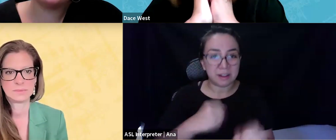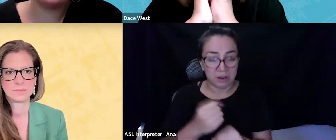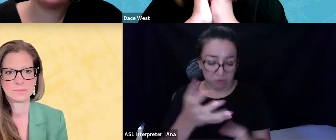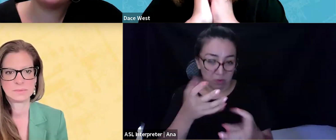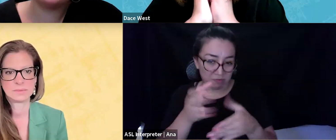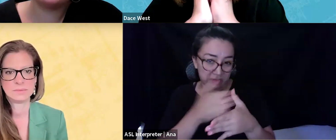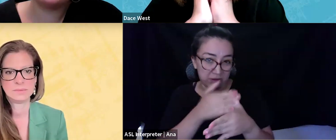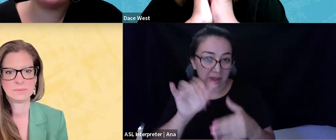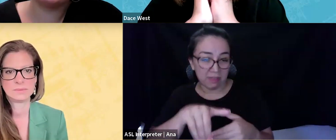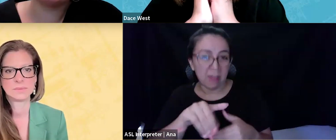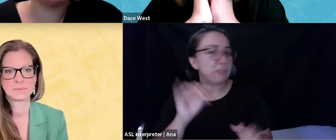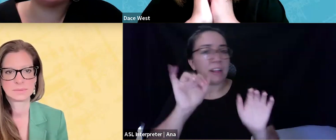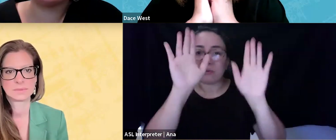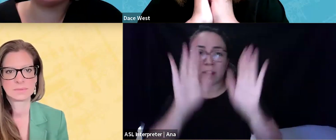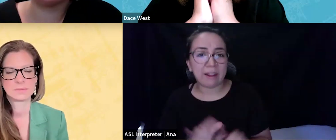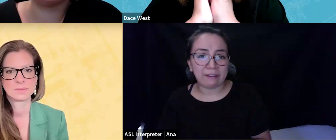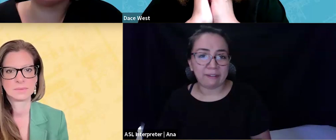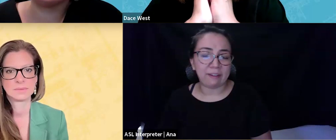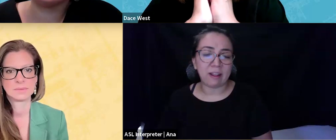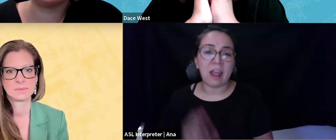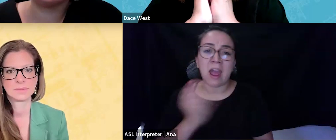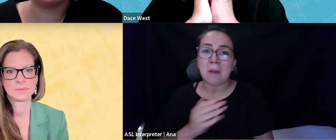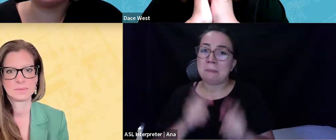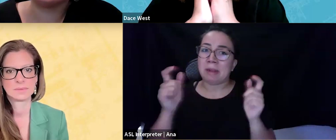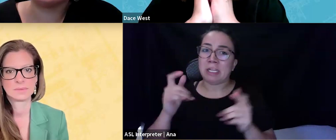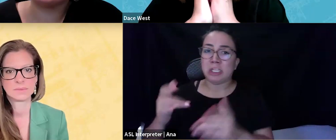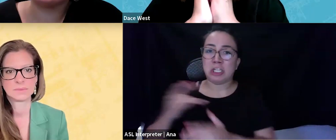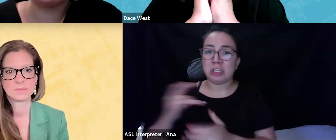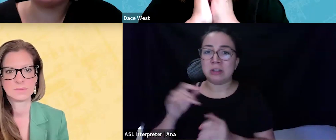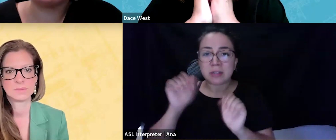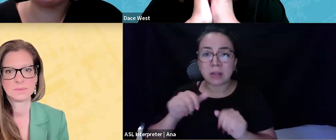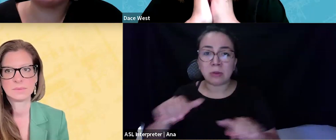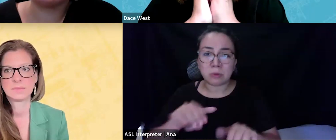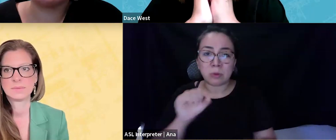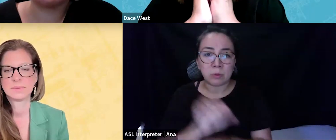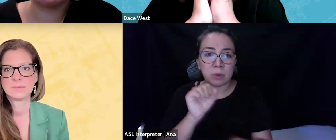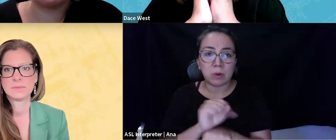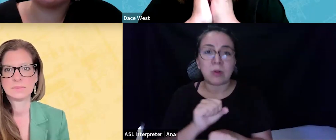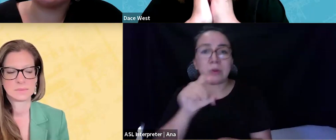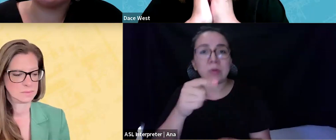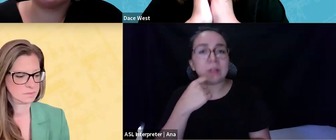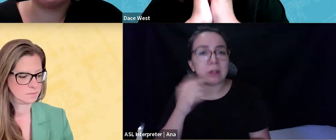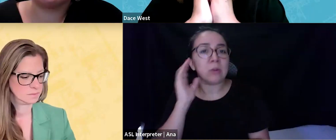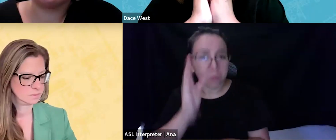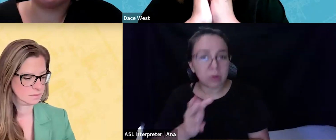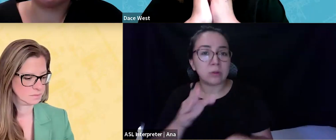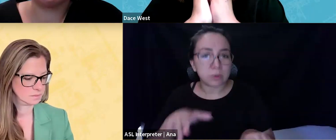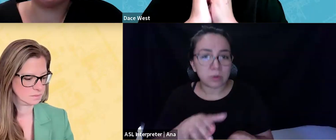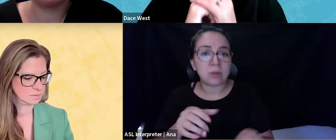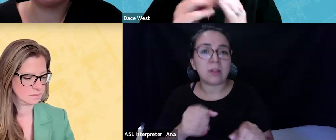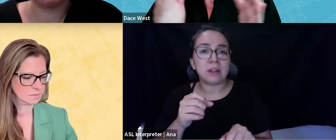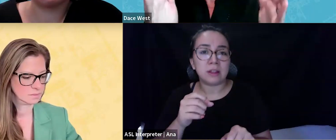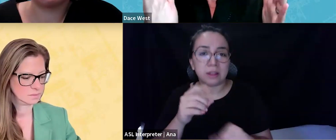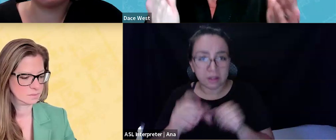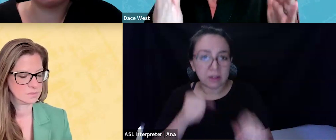that, that's great. Our biggest concern is, can you do the work that you said that you're going to do in the year that you're going to do